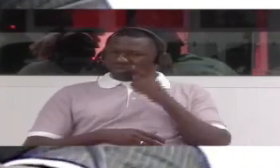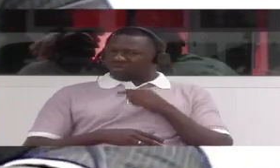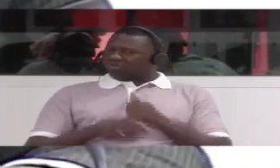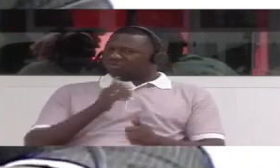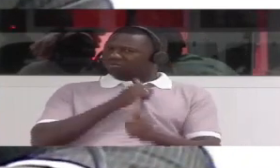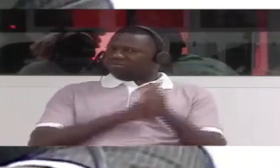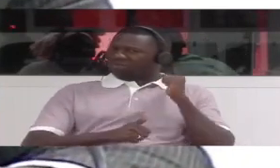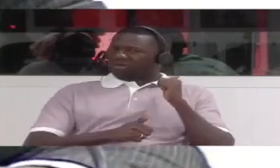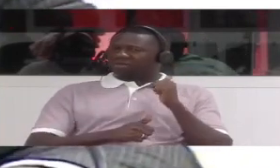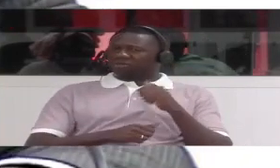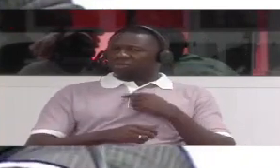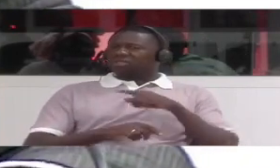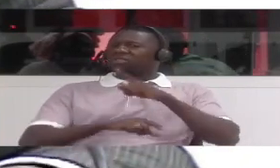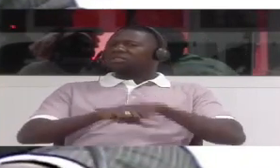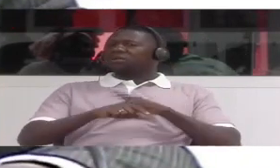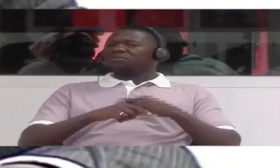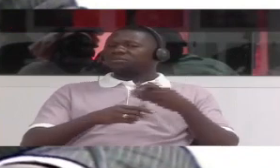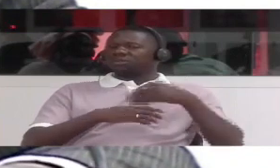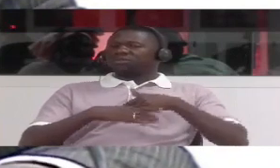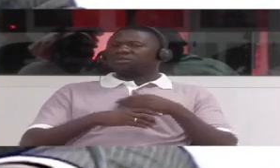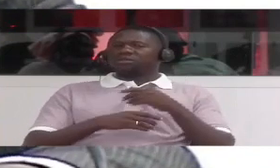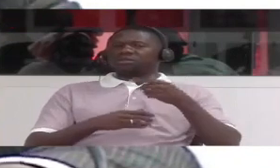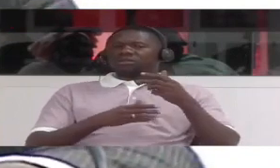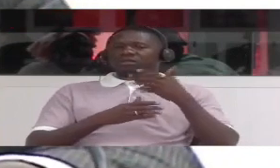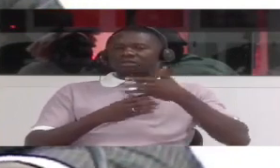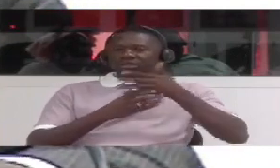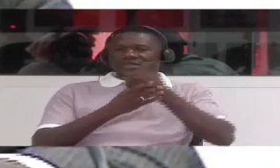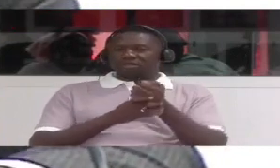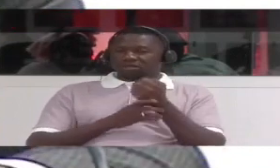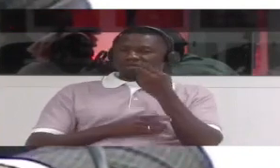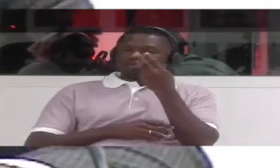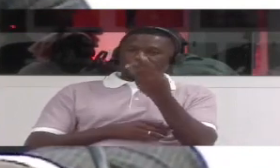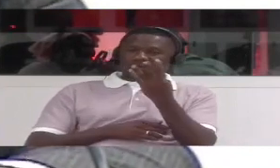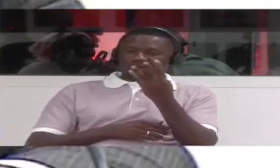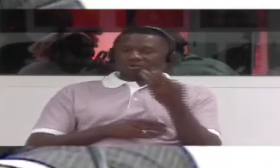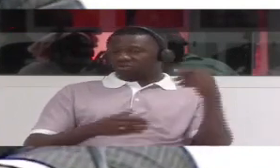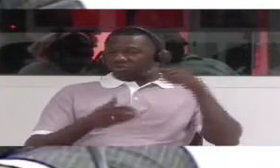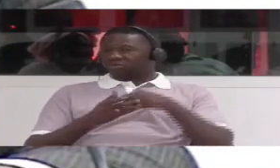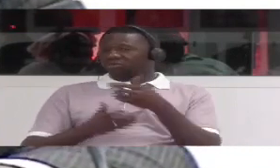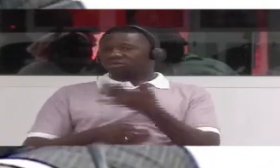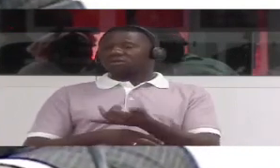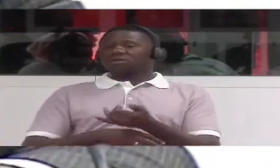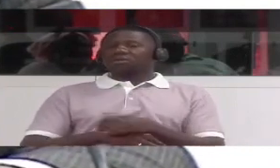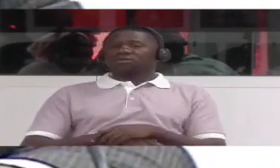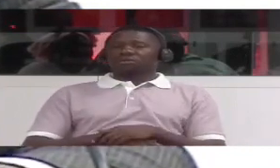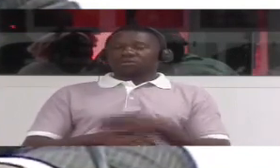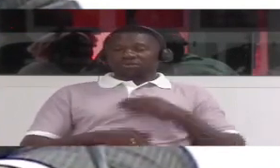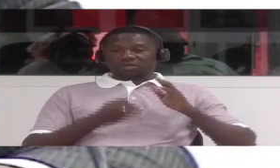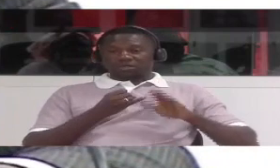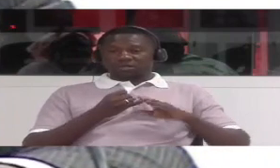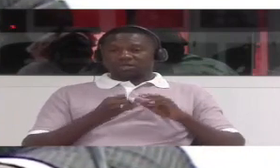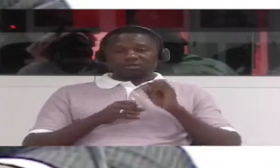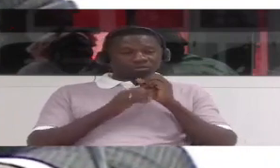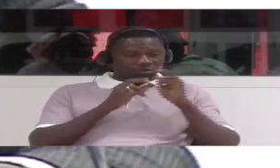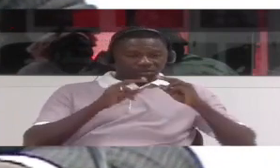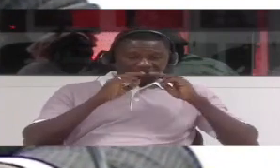period before 94 to now. And my last message, of course, will be that I must thank the people,